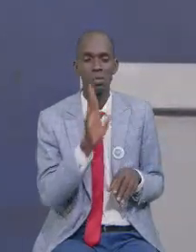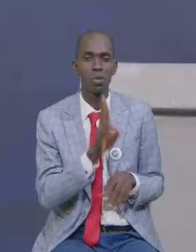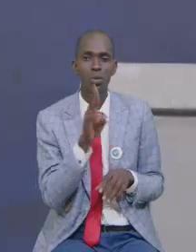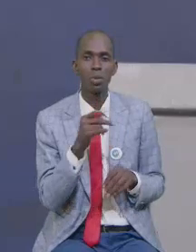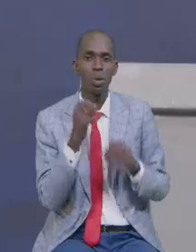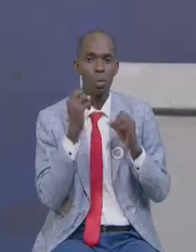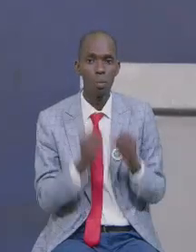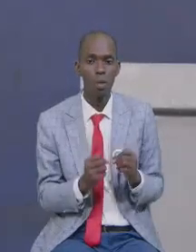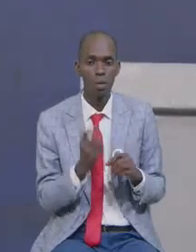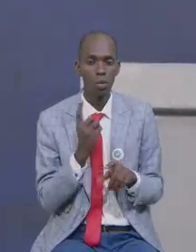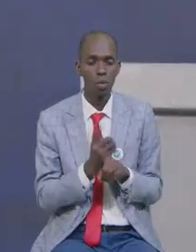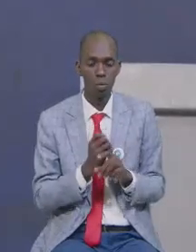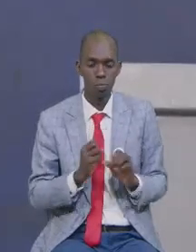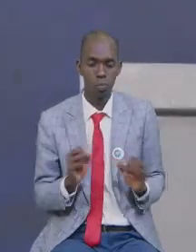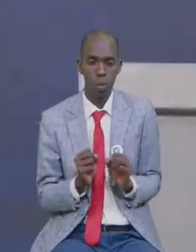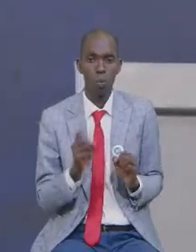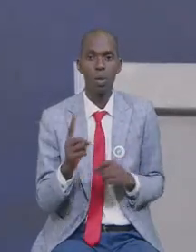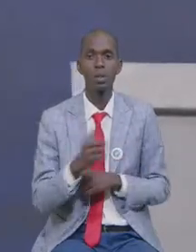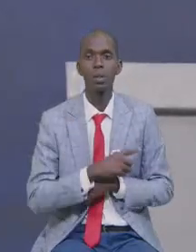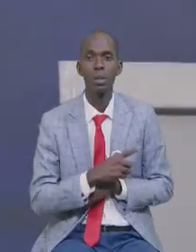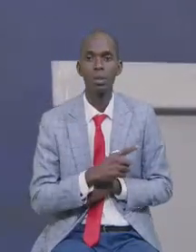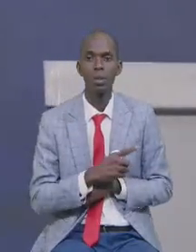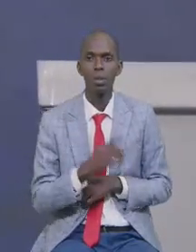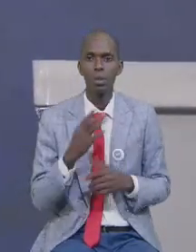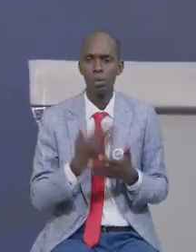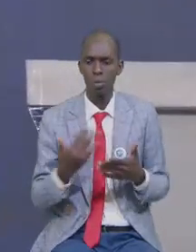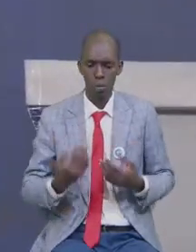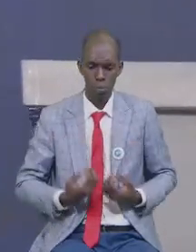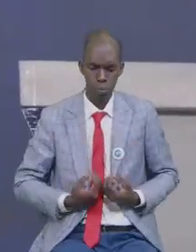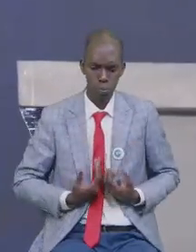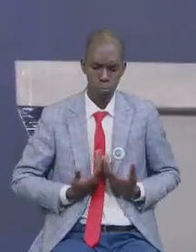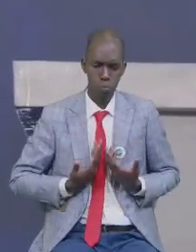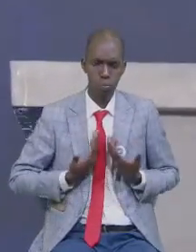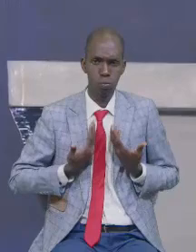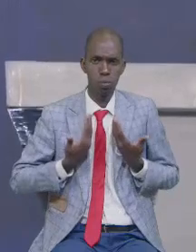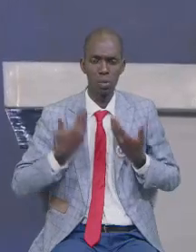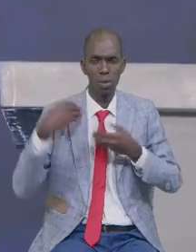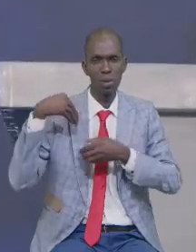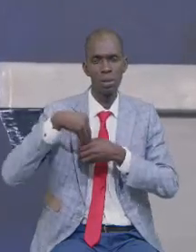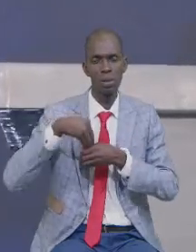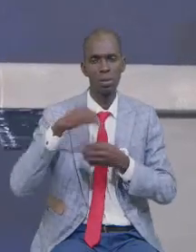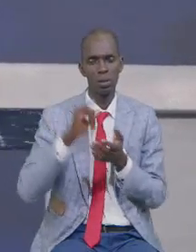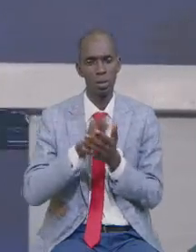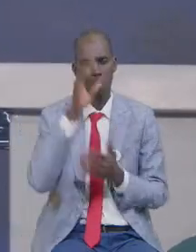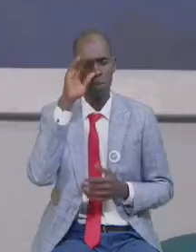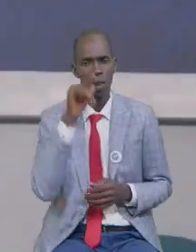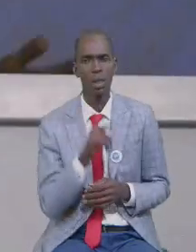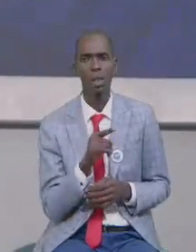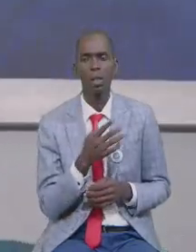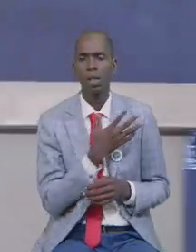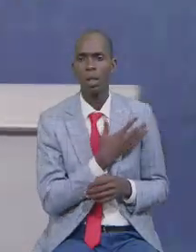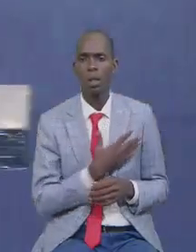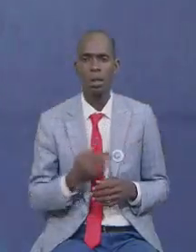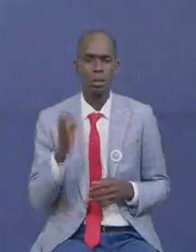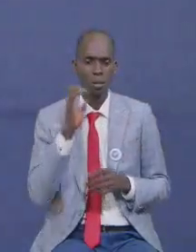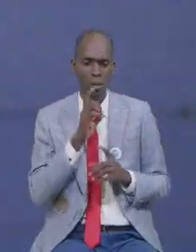of a sudden, one day, something began to move on the inside of him, and then he responded